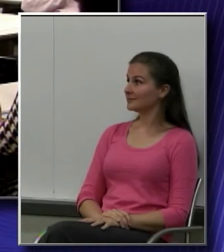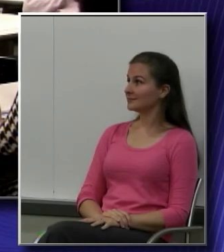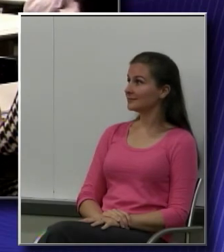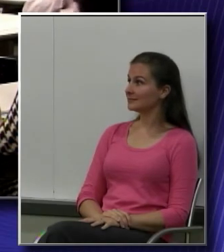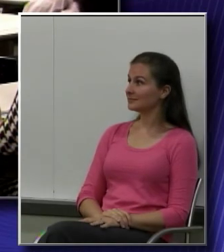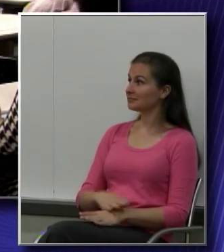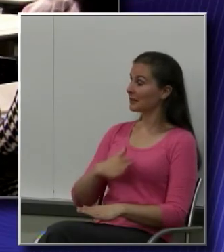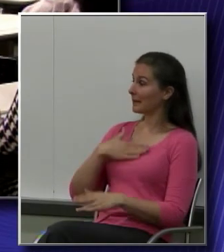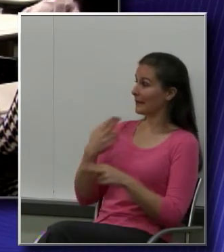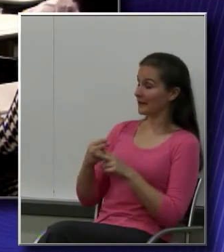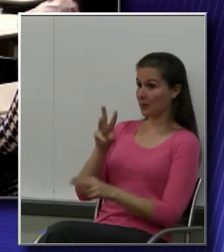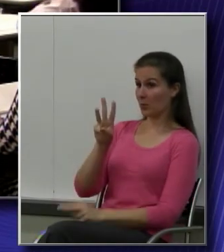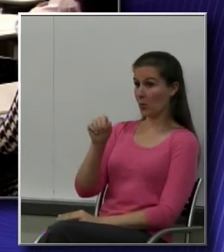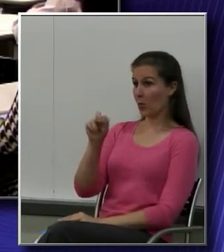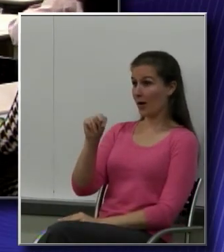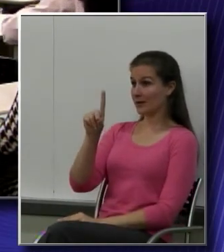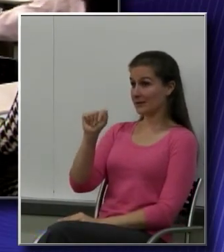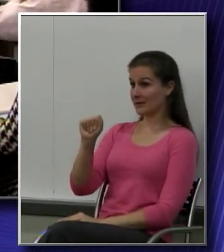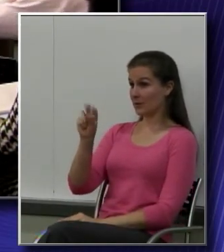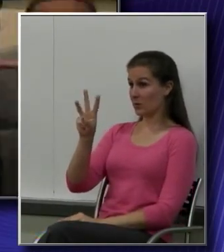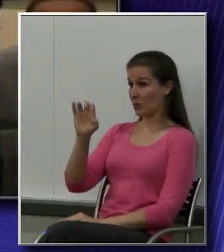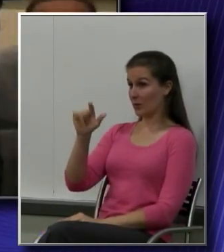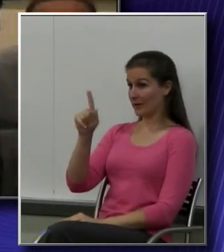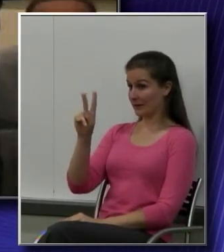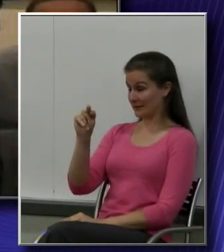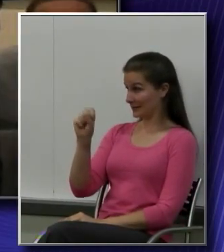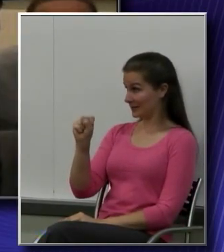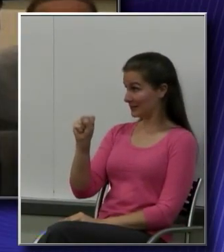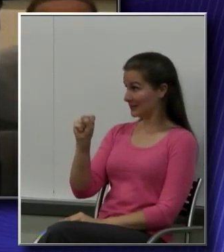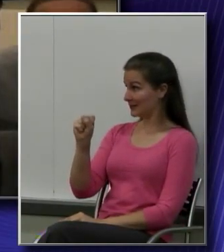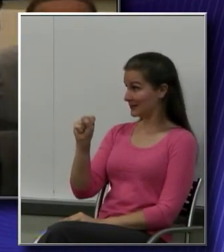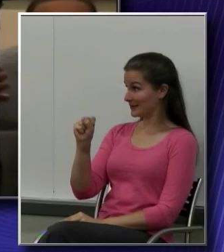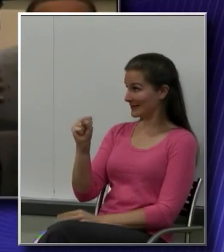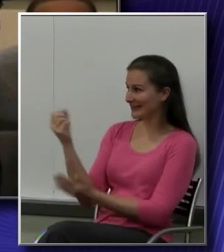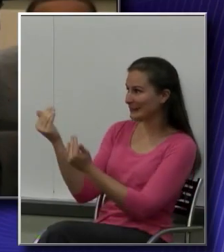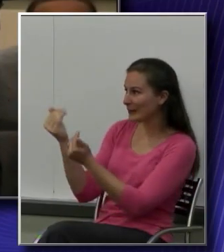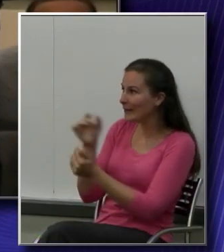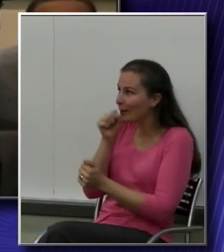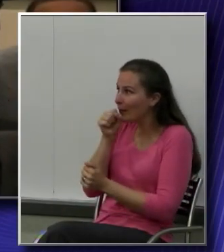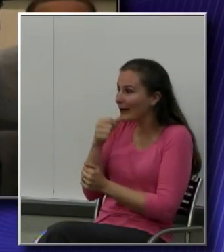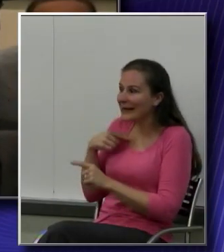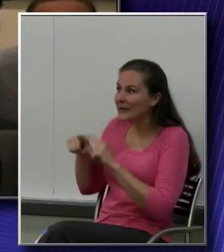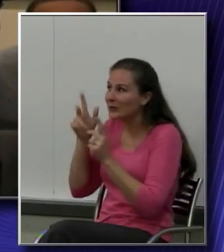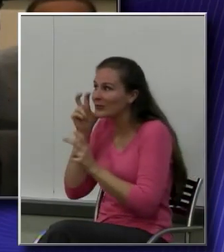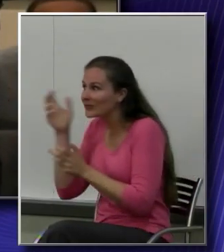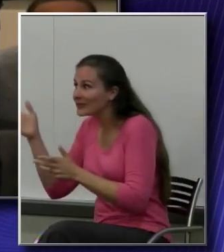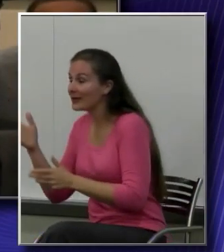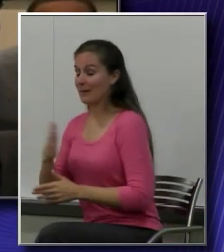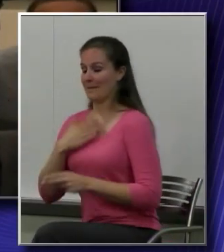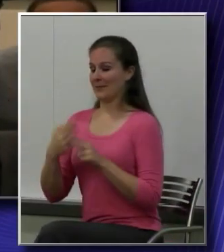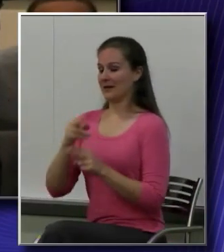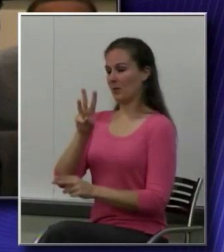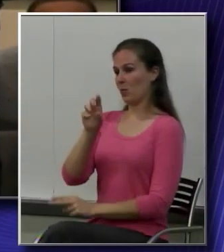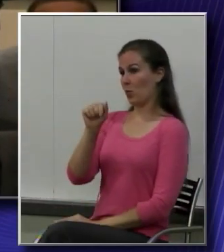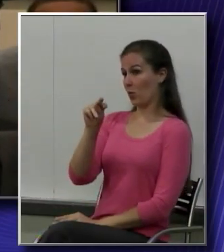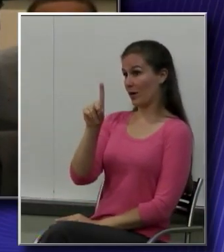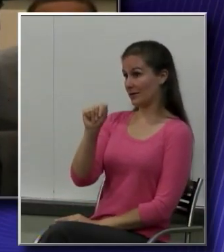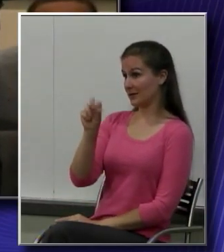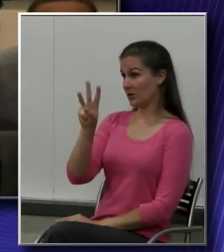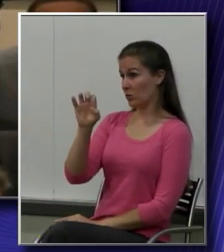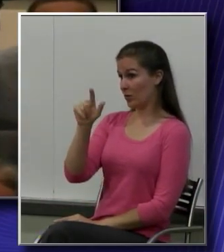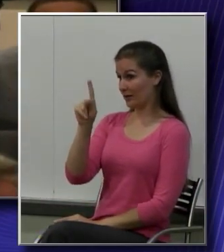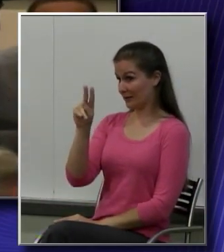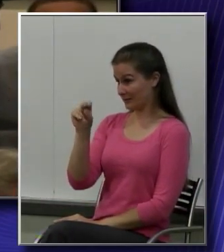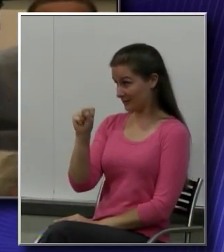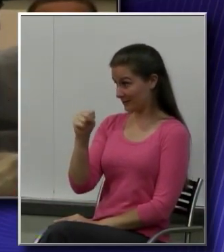I'm Wanda Wilkins. I live in Durham. Could you move a little closer to the mic, please? Thank you. I'm Wanda Wilkins. I live in Durham.